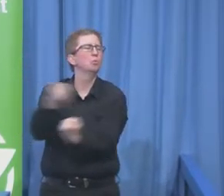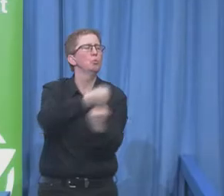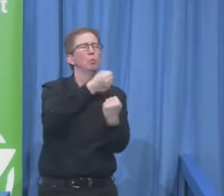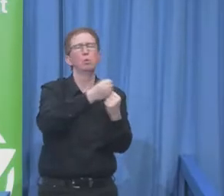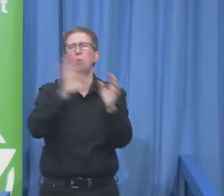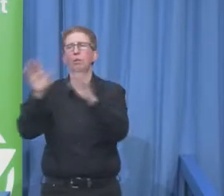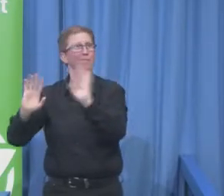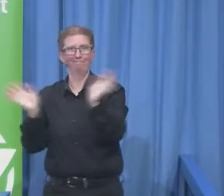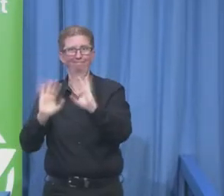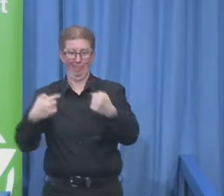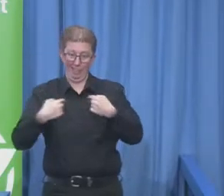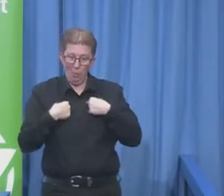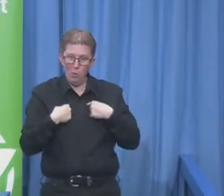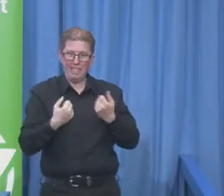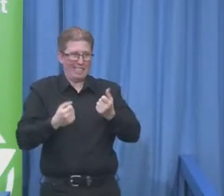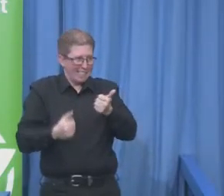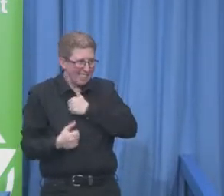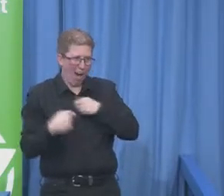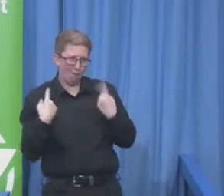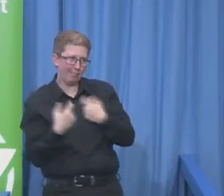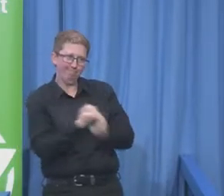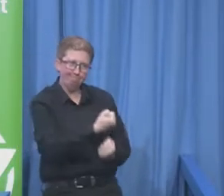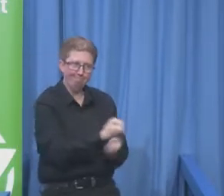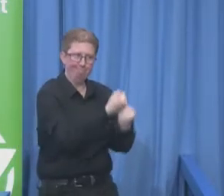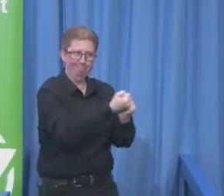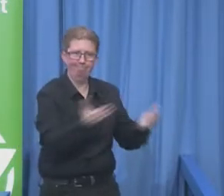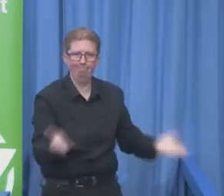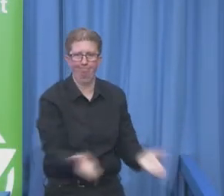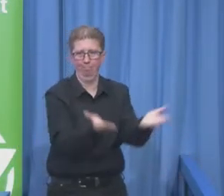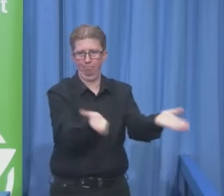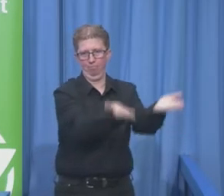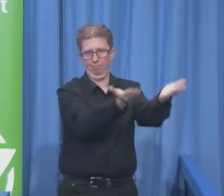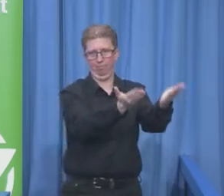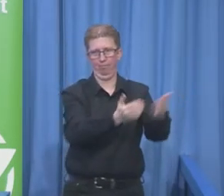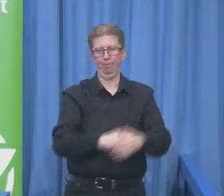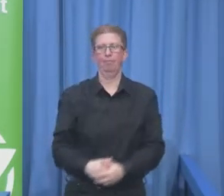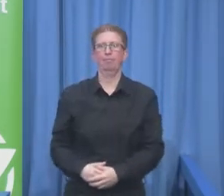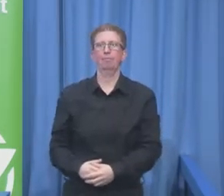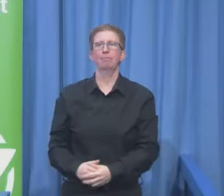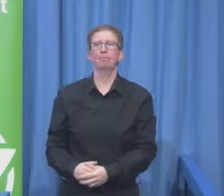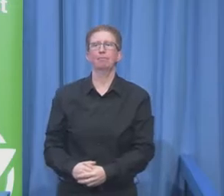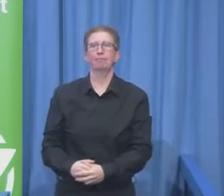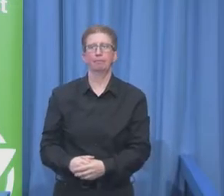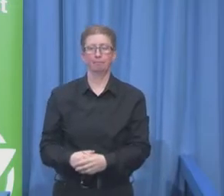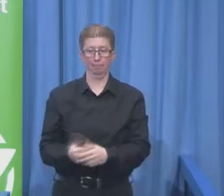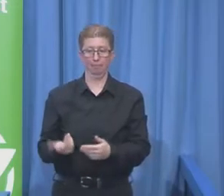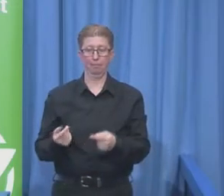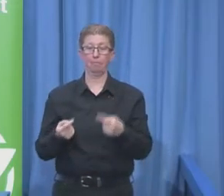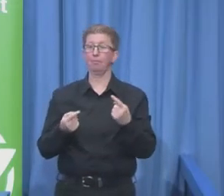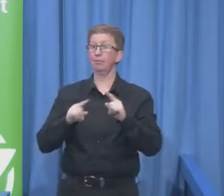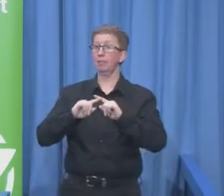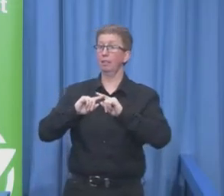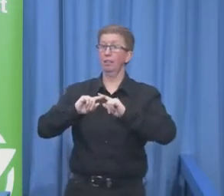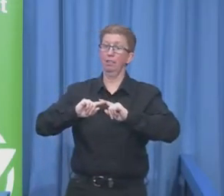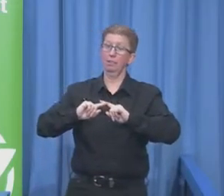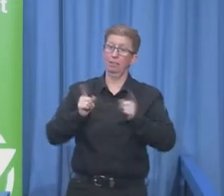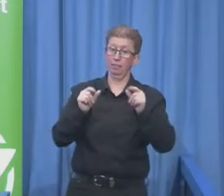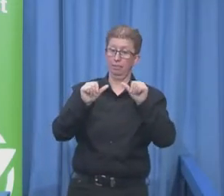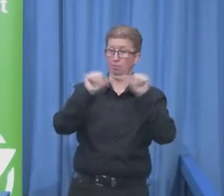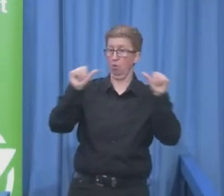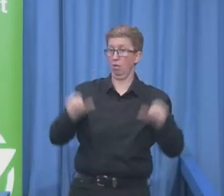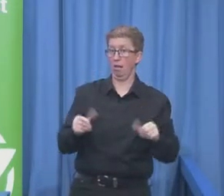by organizations. It is aligned totally to the organization's requirements. It can be very niche